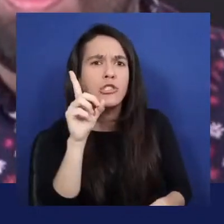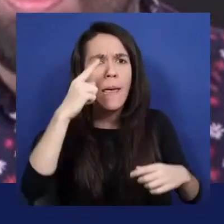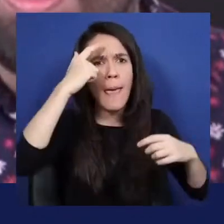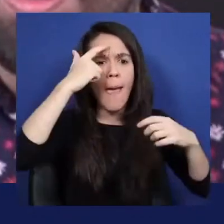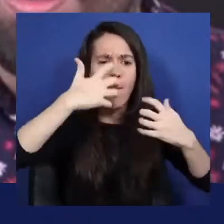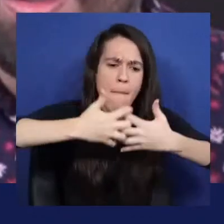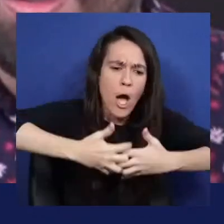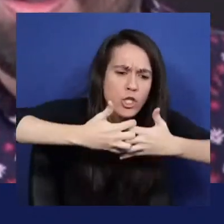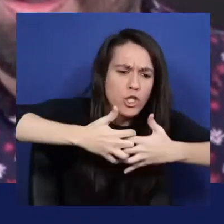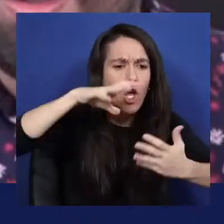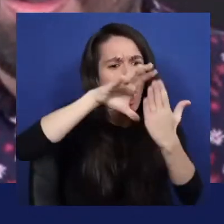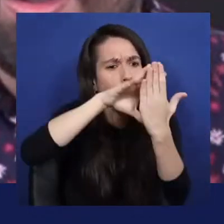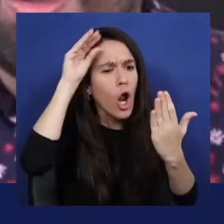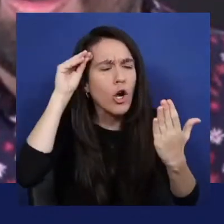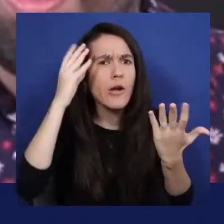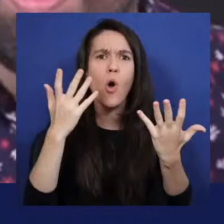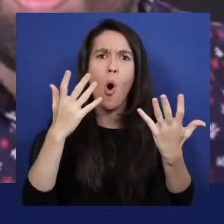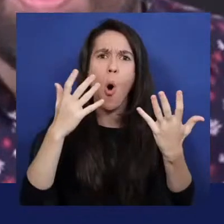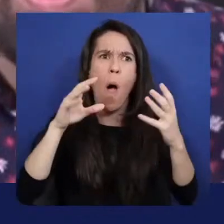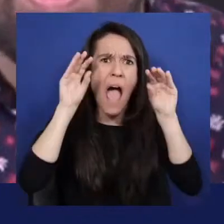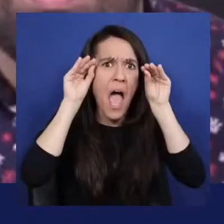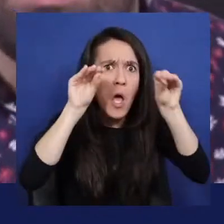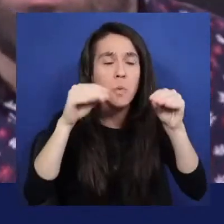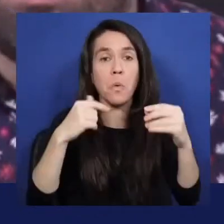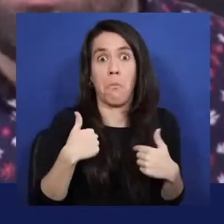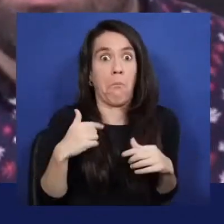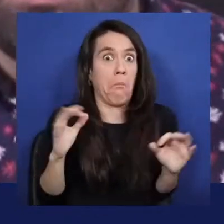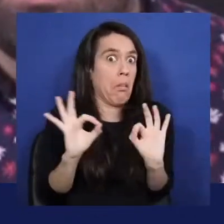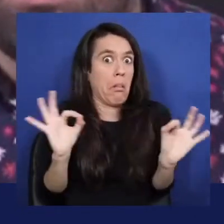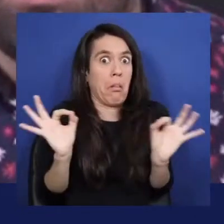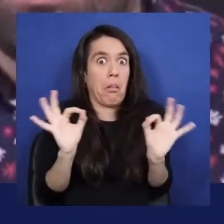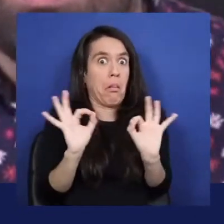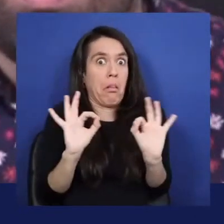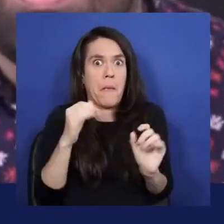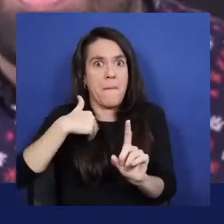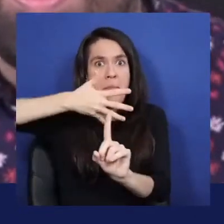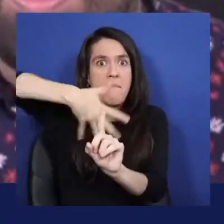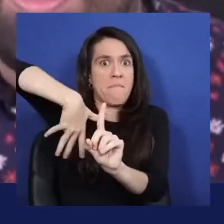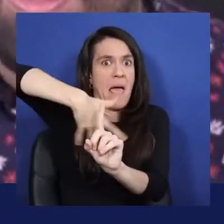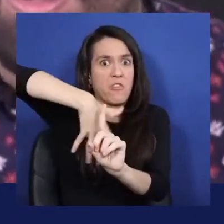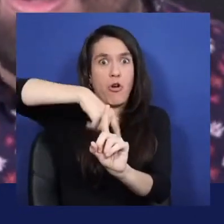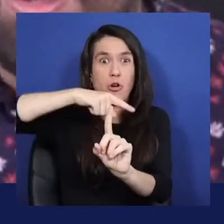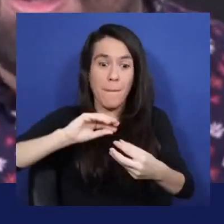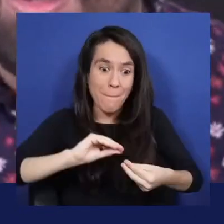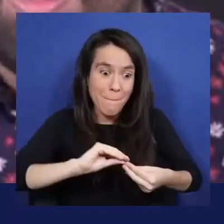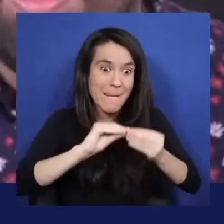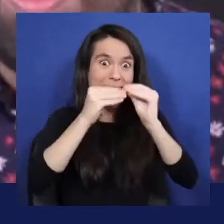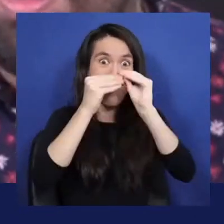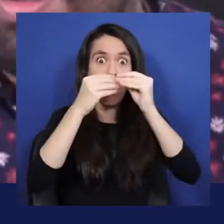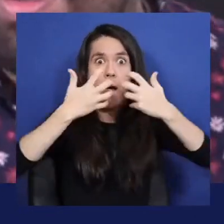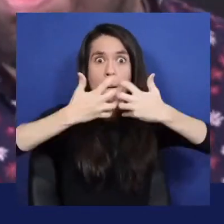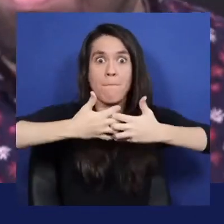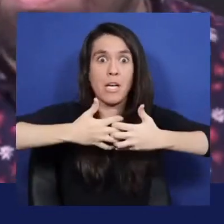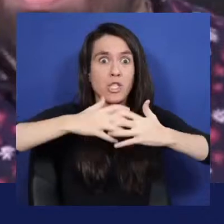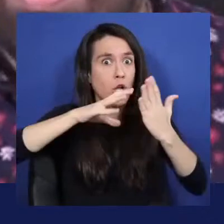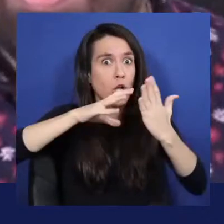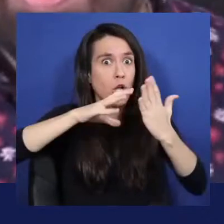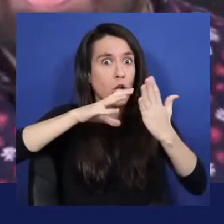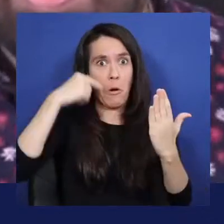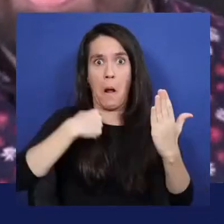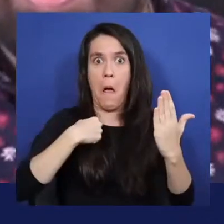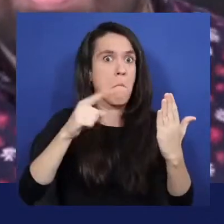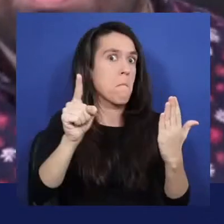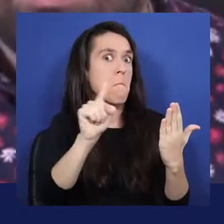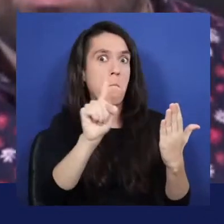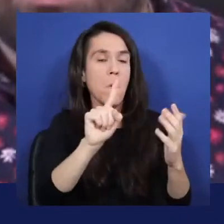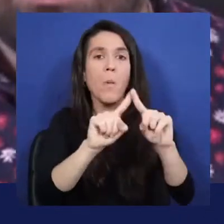education. I don't even have like any specific background in building machine learning models. But starting